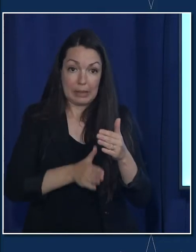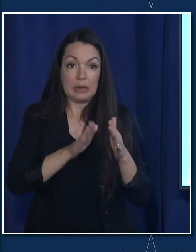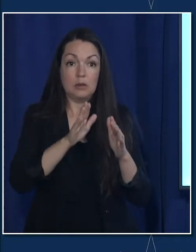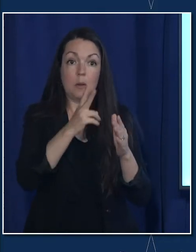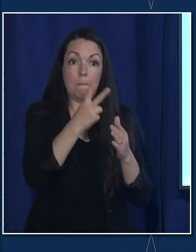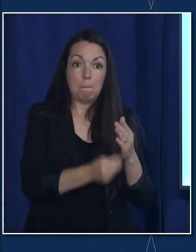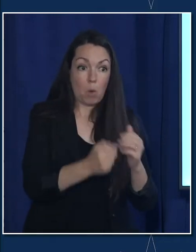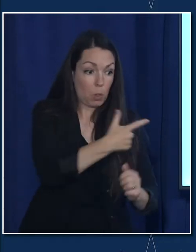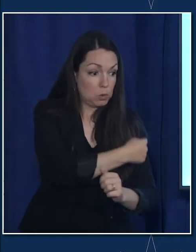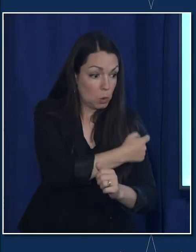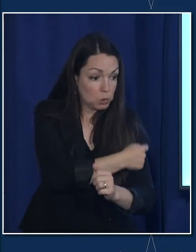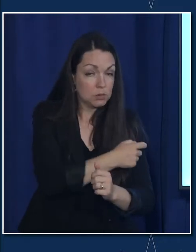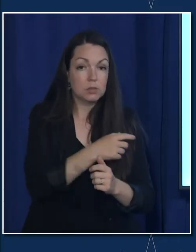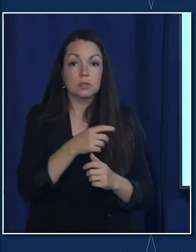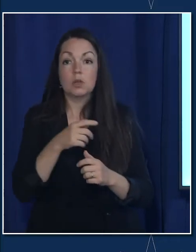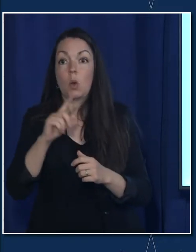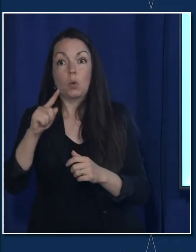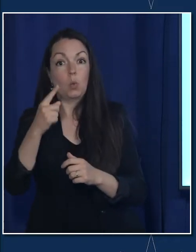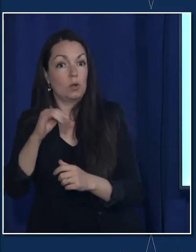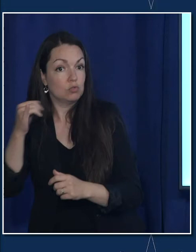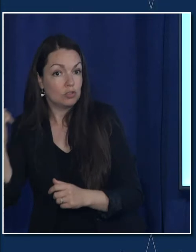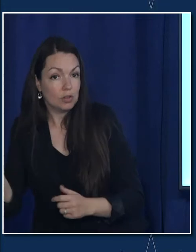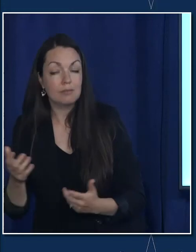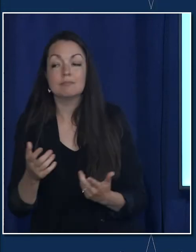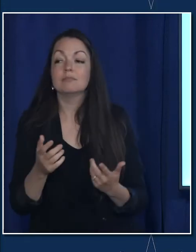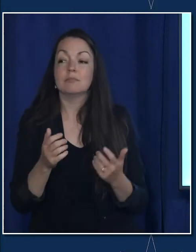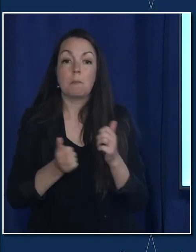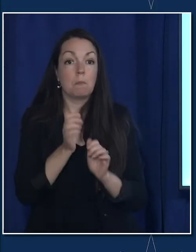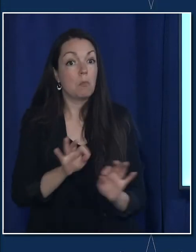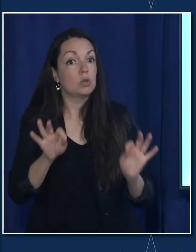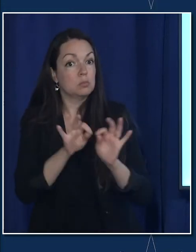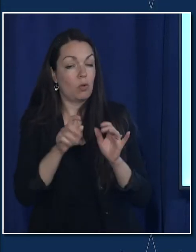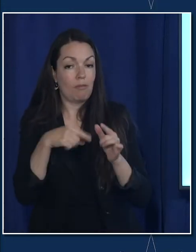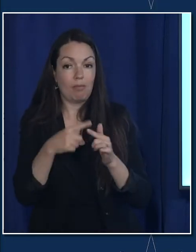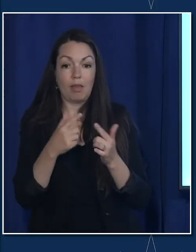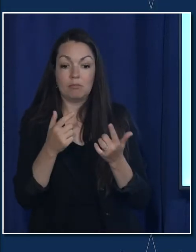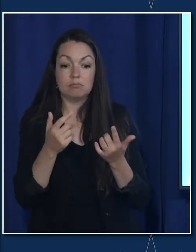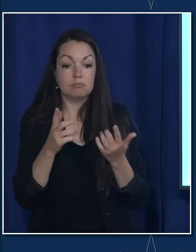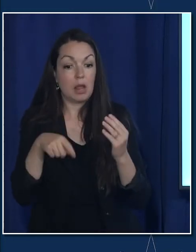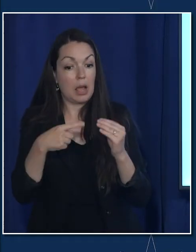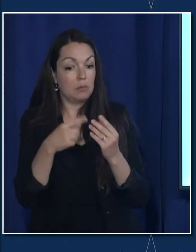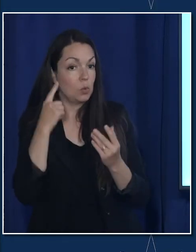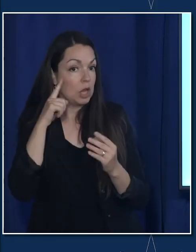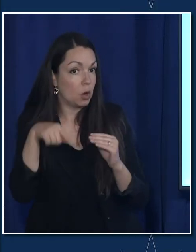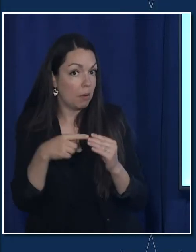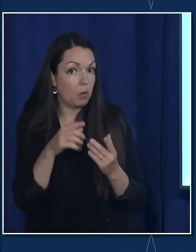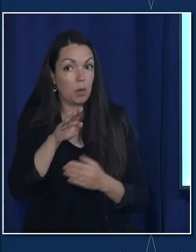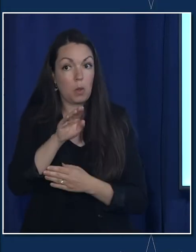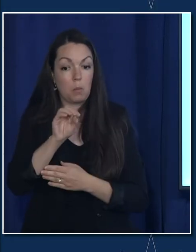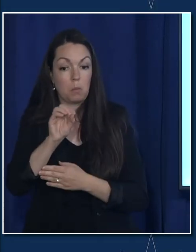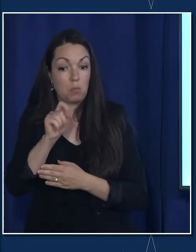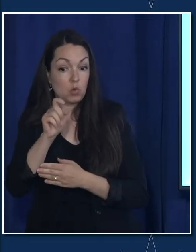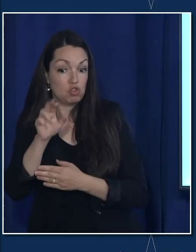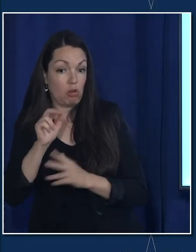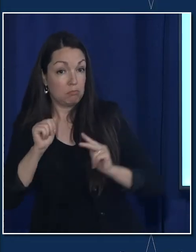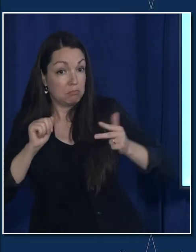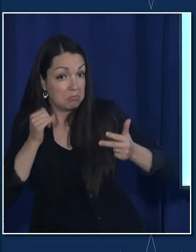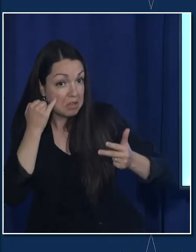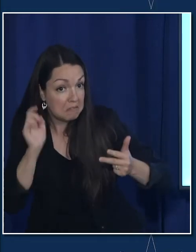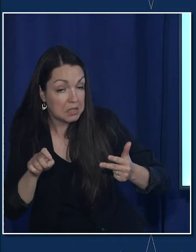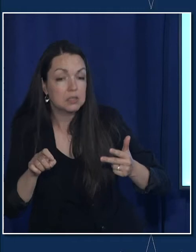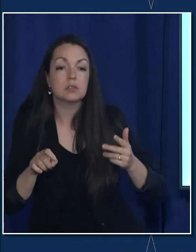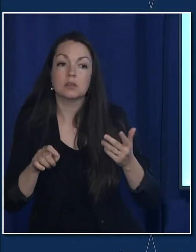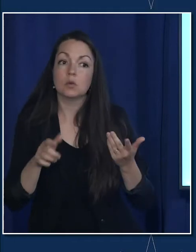single dose of J&J. And then as we get more information and more recommendations about boosters, that we follow that guidance. But I would